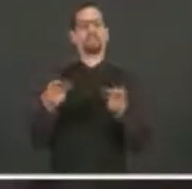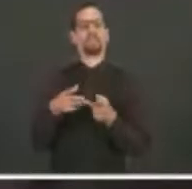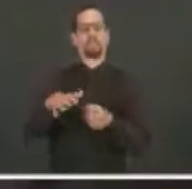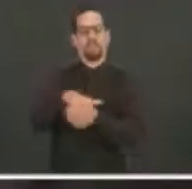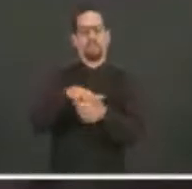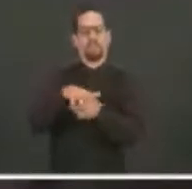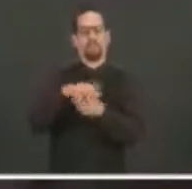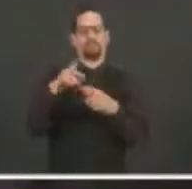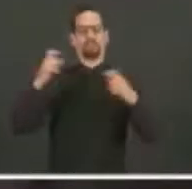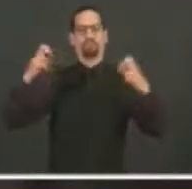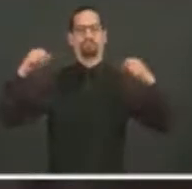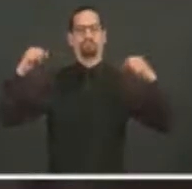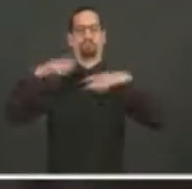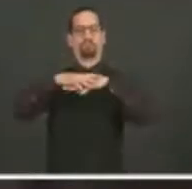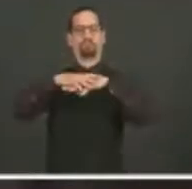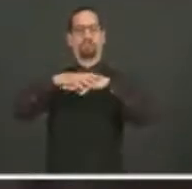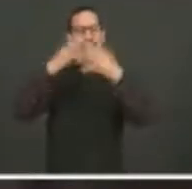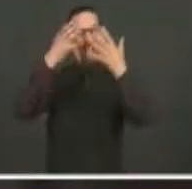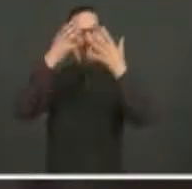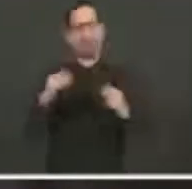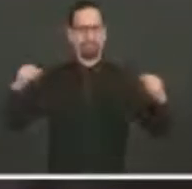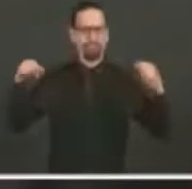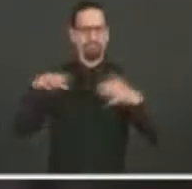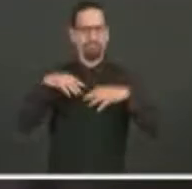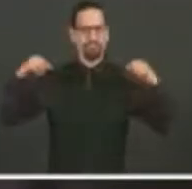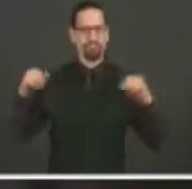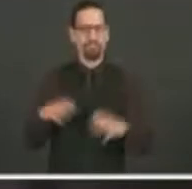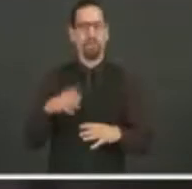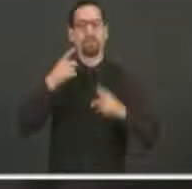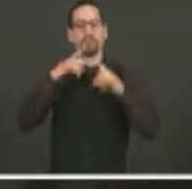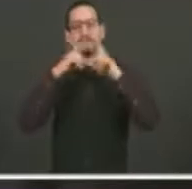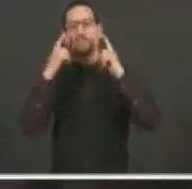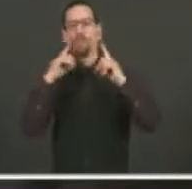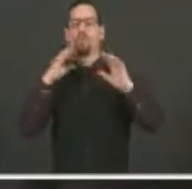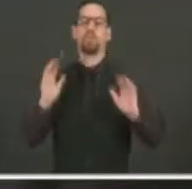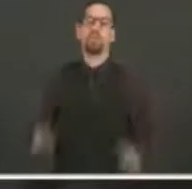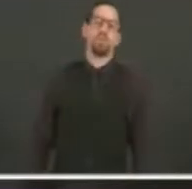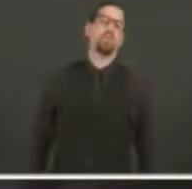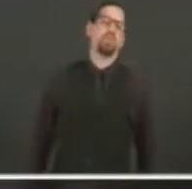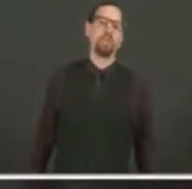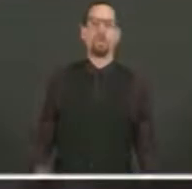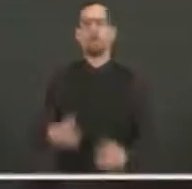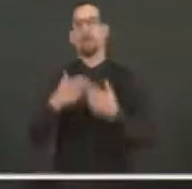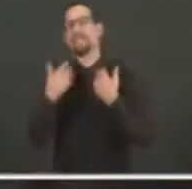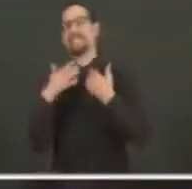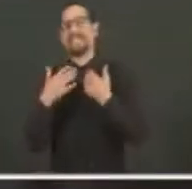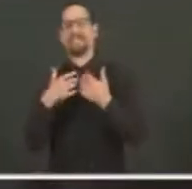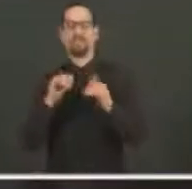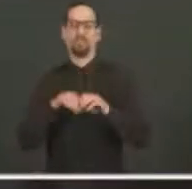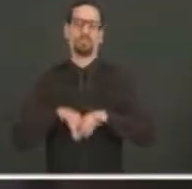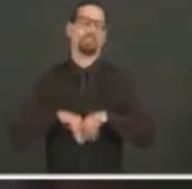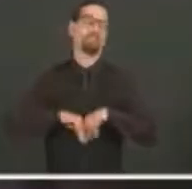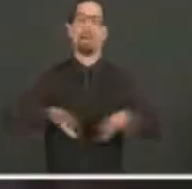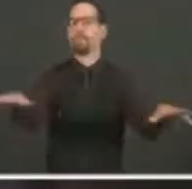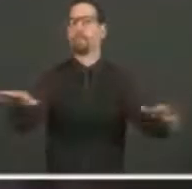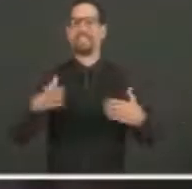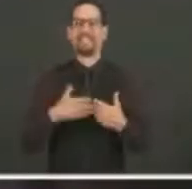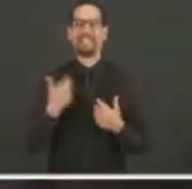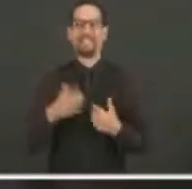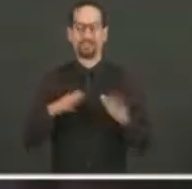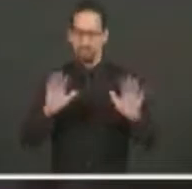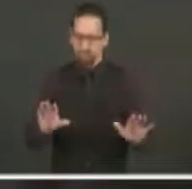if you take your eye off the ball there, it spirals quickly. So now, in contrast, look at a place like